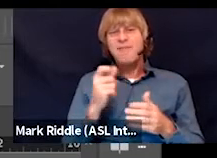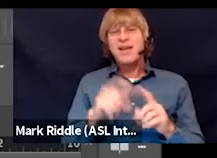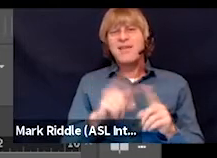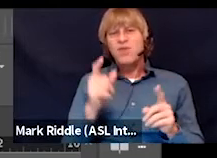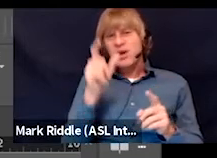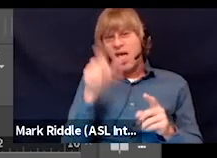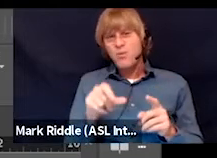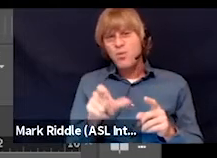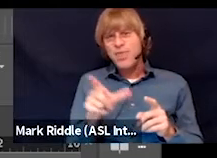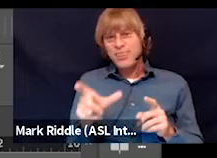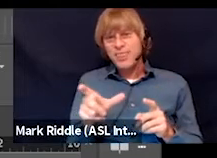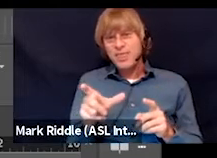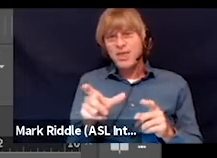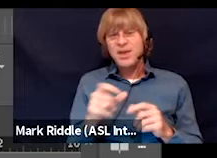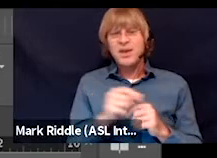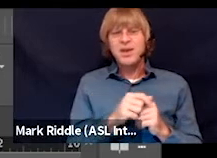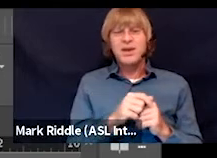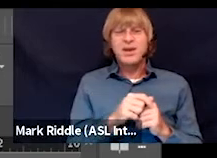column width.